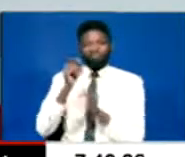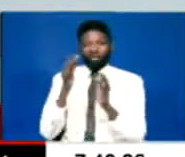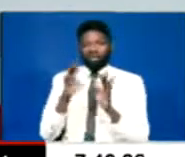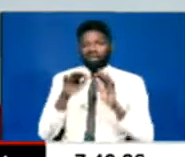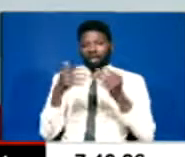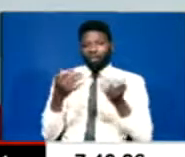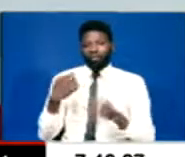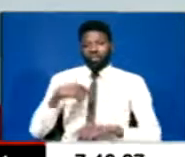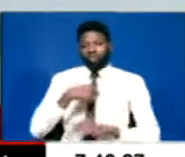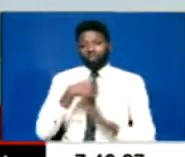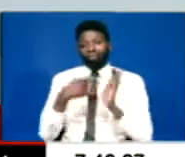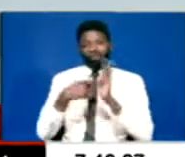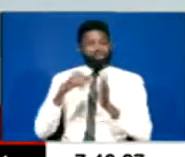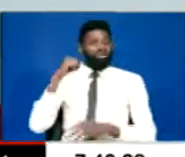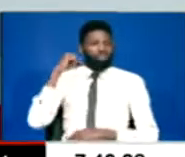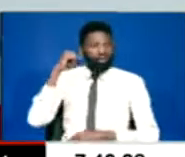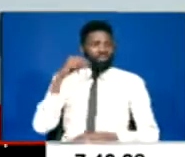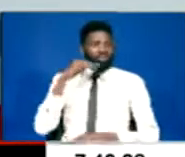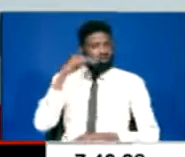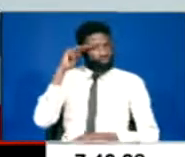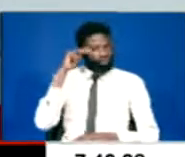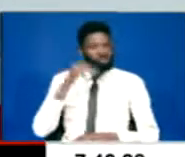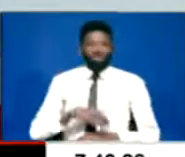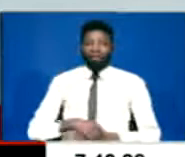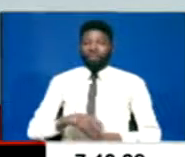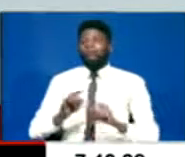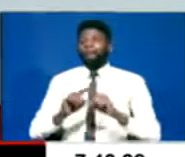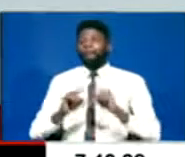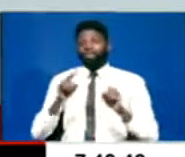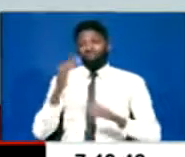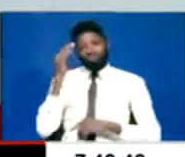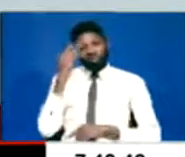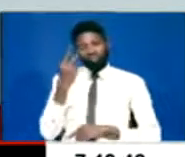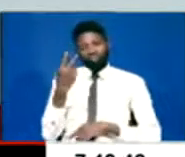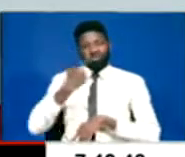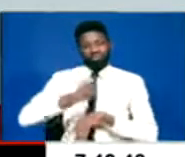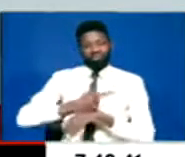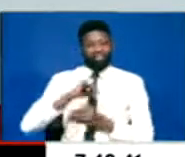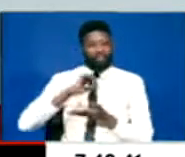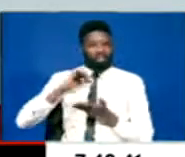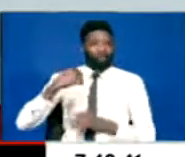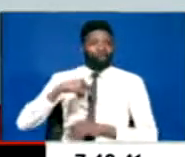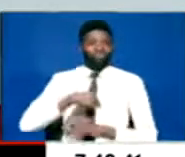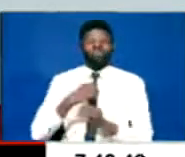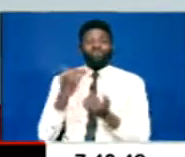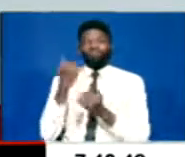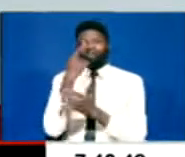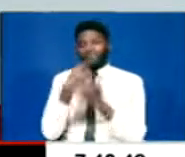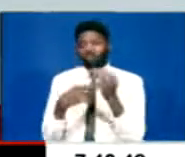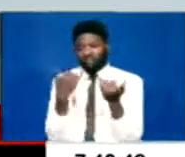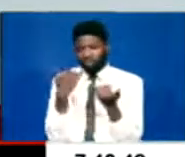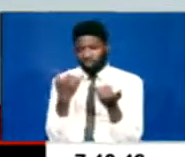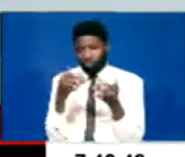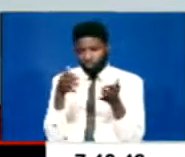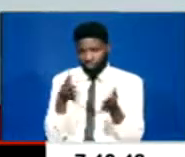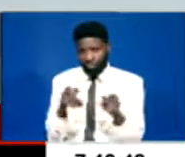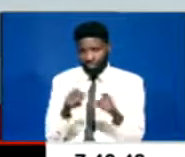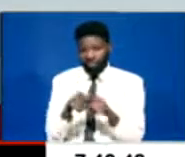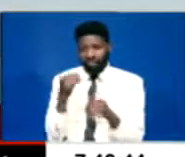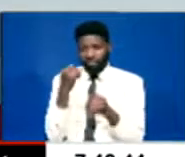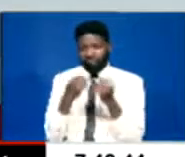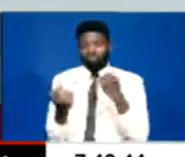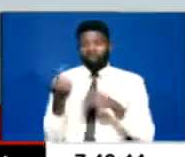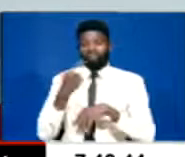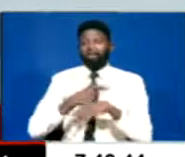maturity as we speak. But, you know, 2 days to go. What should we expect between now? Because today being the last day of campaigns, what should you